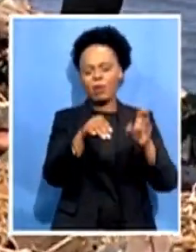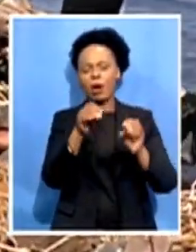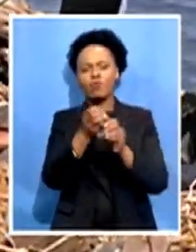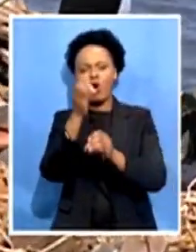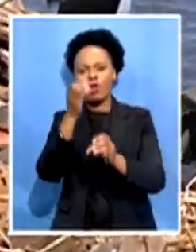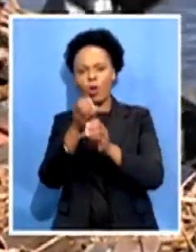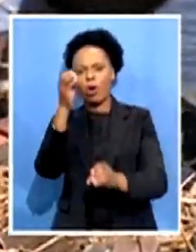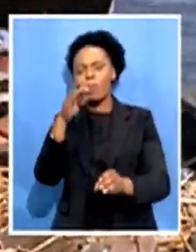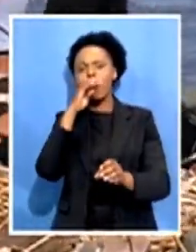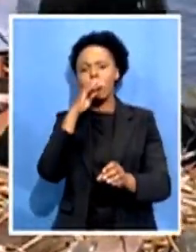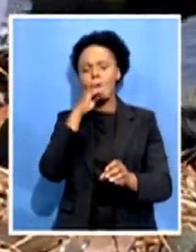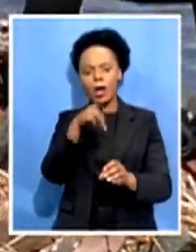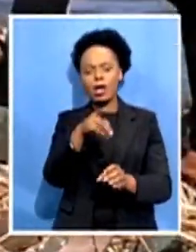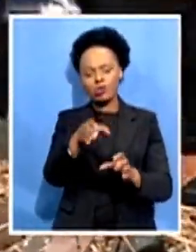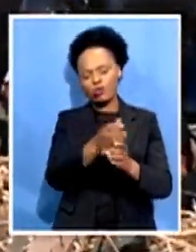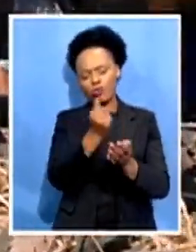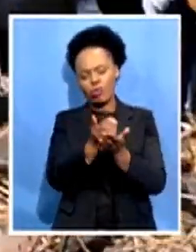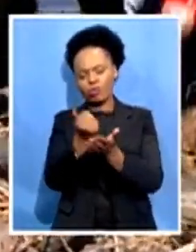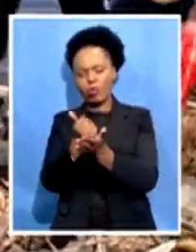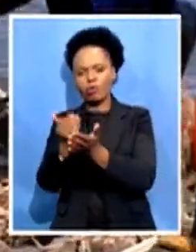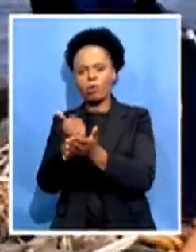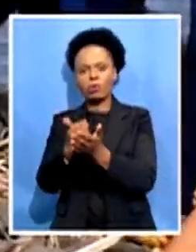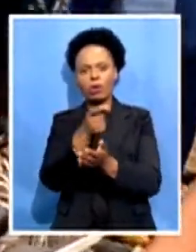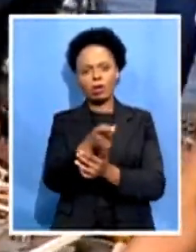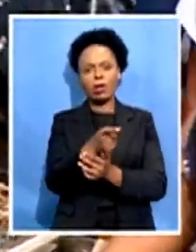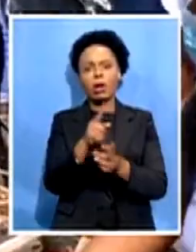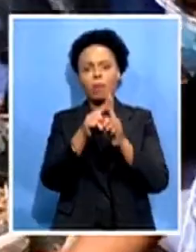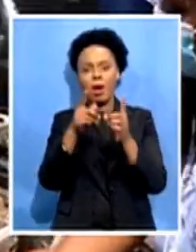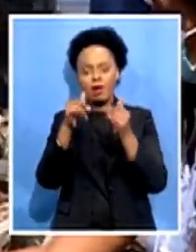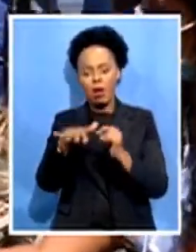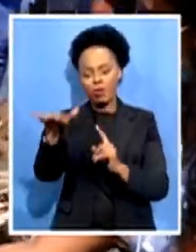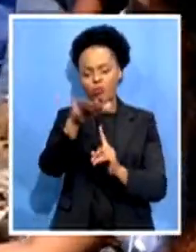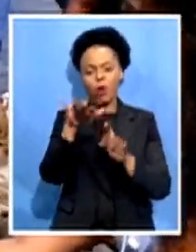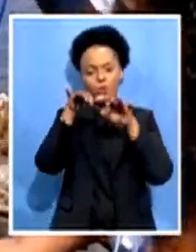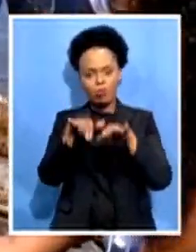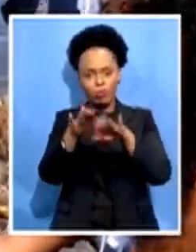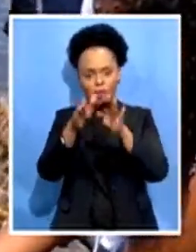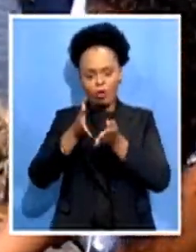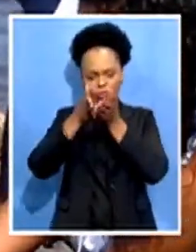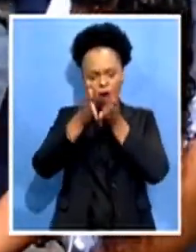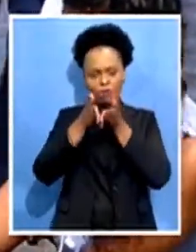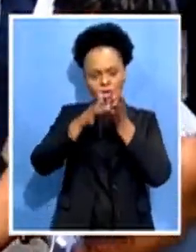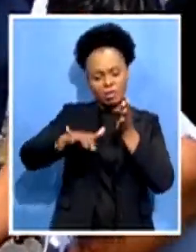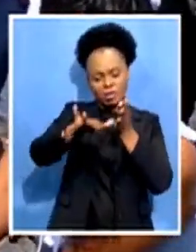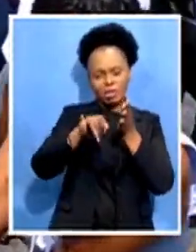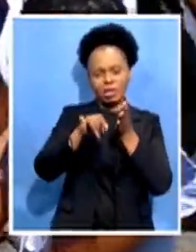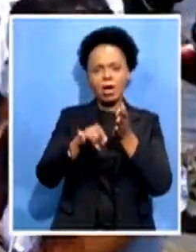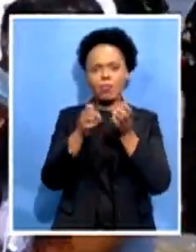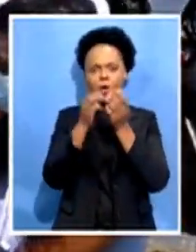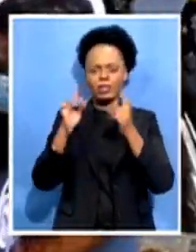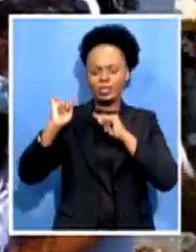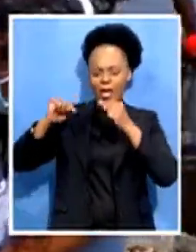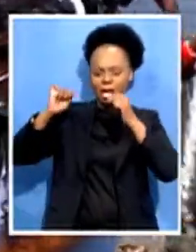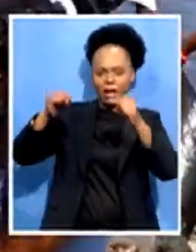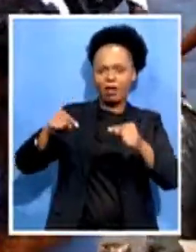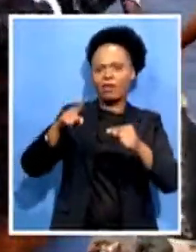marine life has been suffering. But now, as you know, we've just been through this pandemic, you know, the COVID-19. And one big worry that's